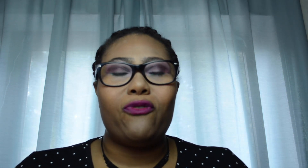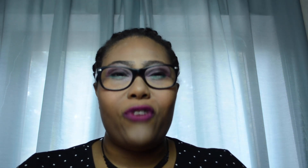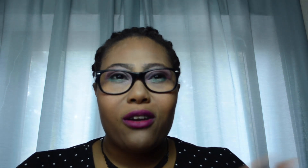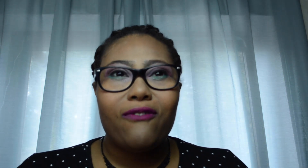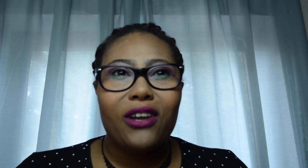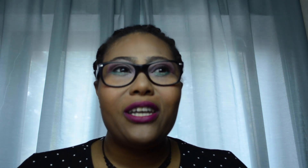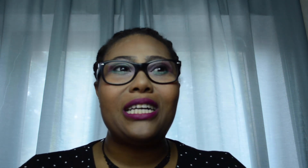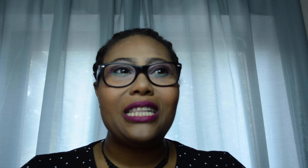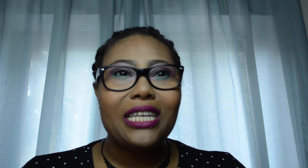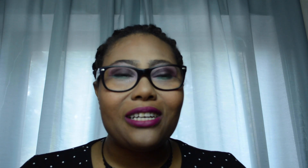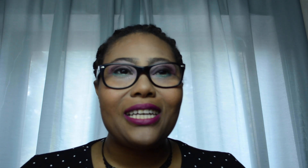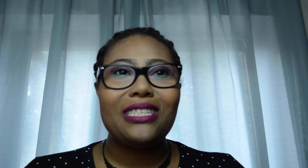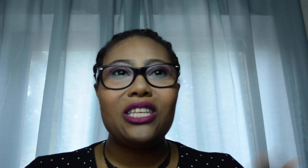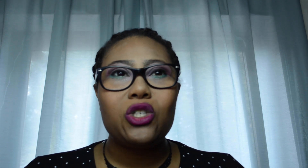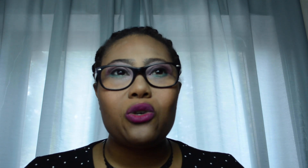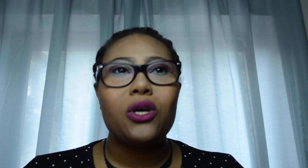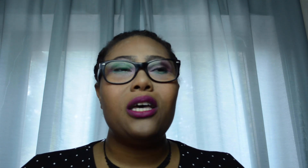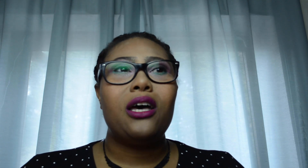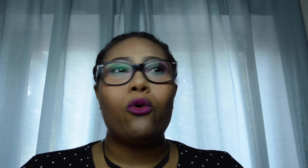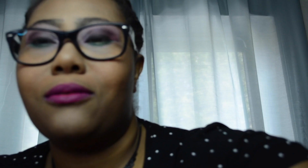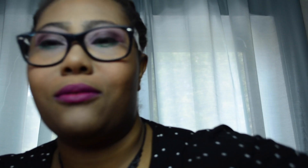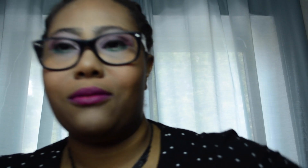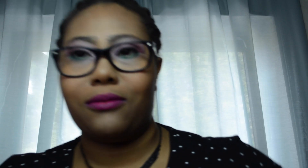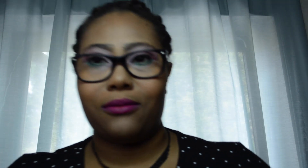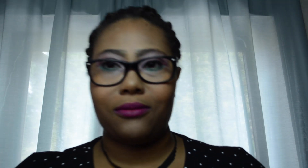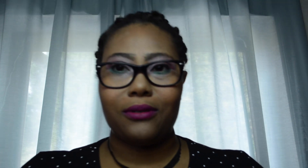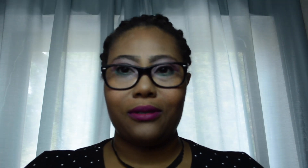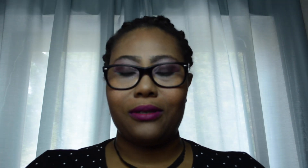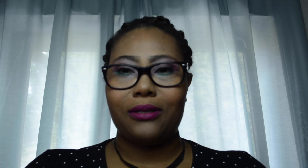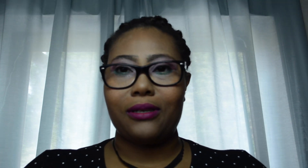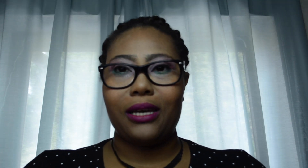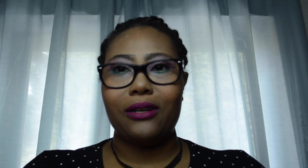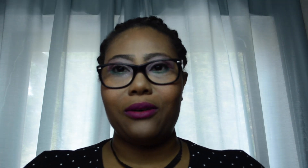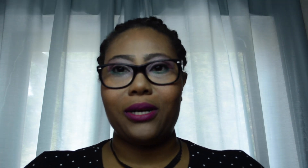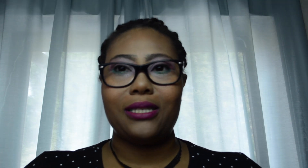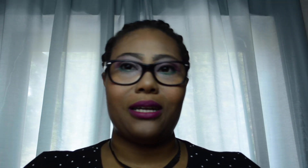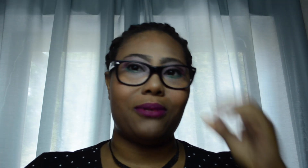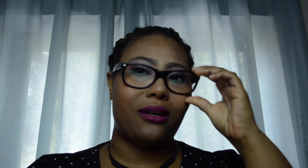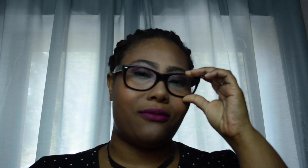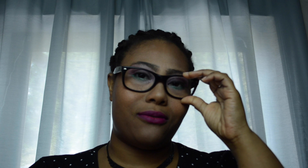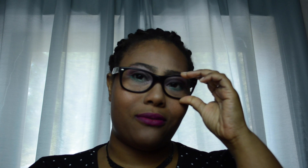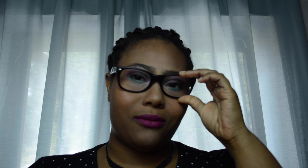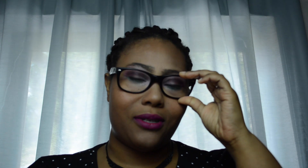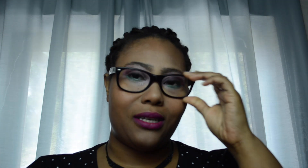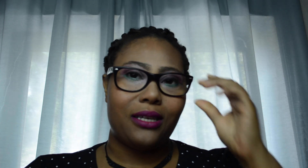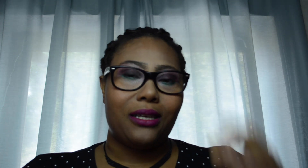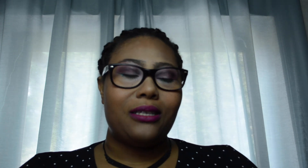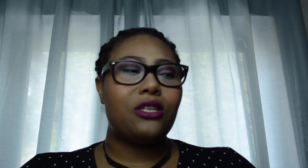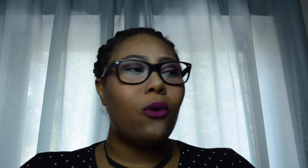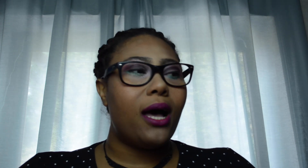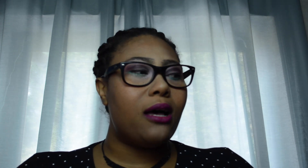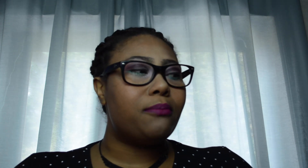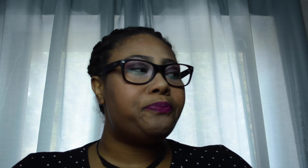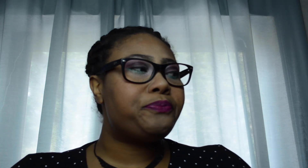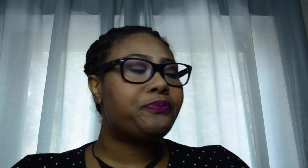the very, very clear, intentional, or I don't know where I stopped off.